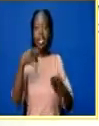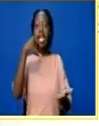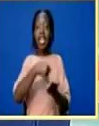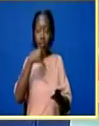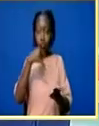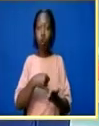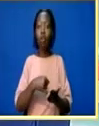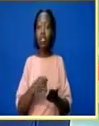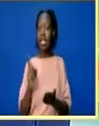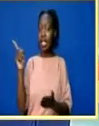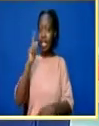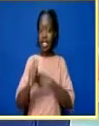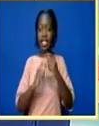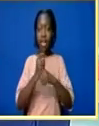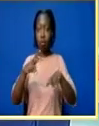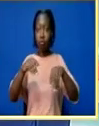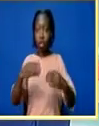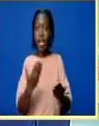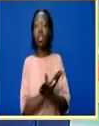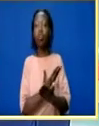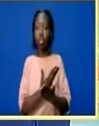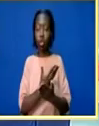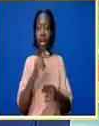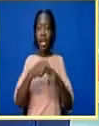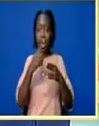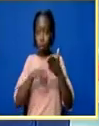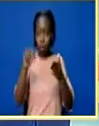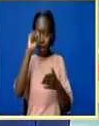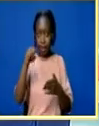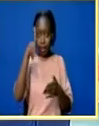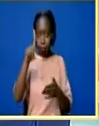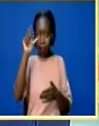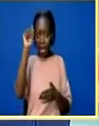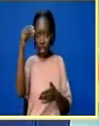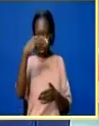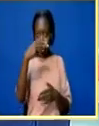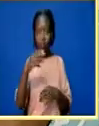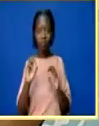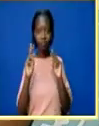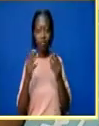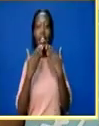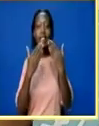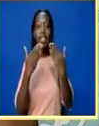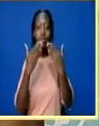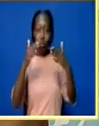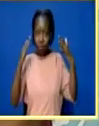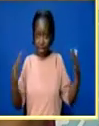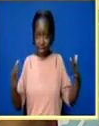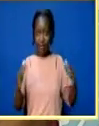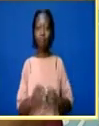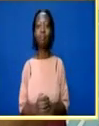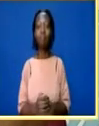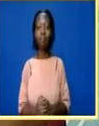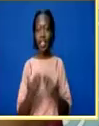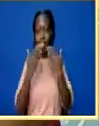in this type of soil erosion known as splash erosion. Erosion. All right. Thank you so much. You're welcome. Mr.